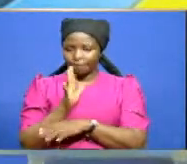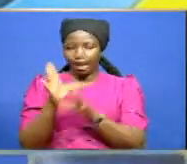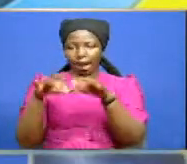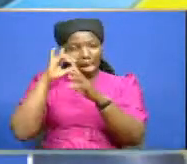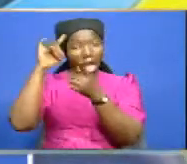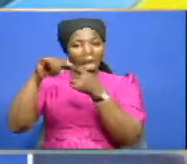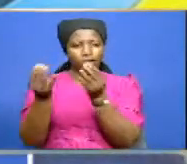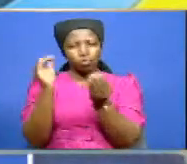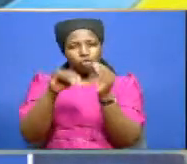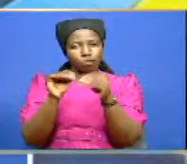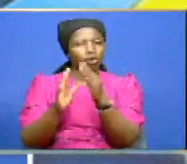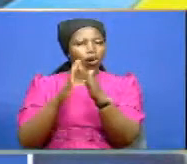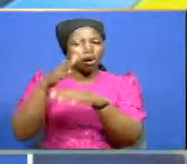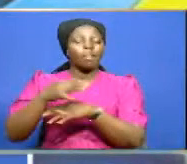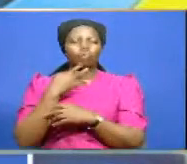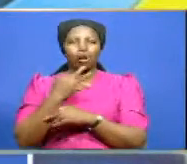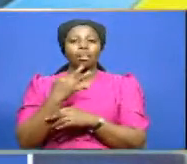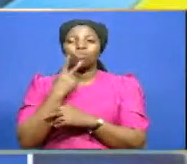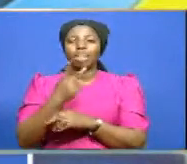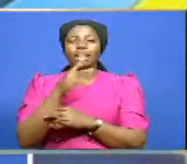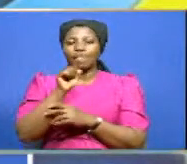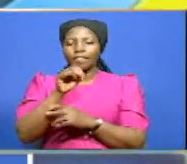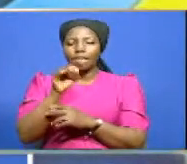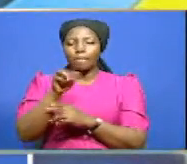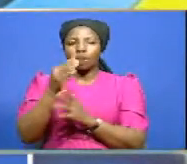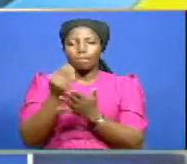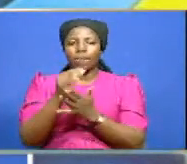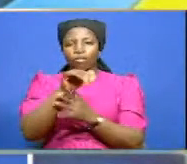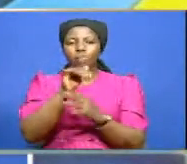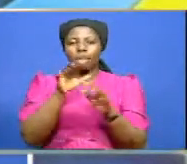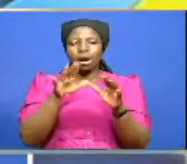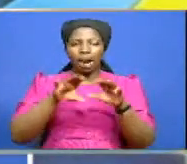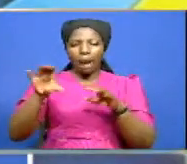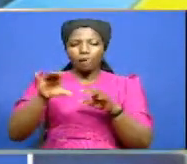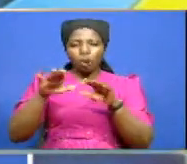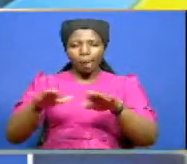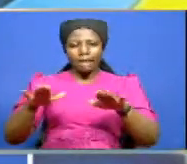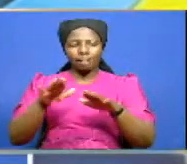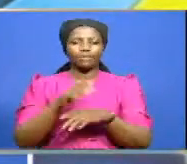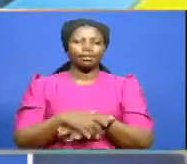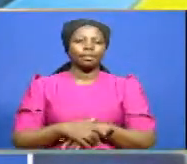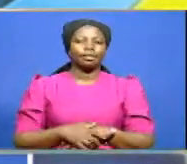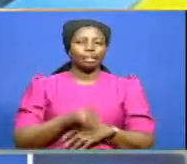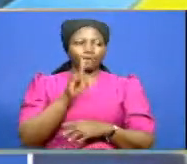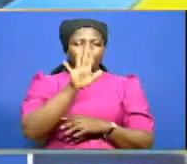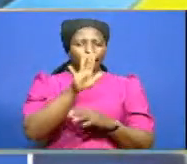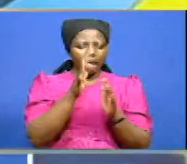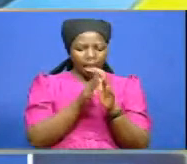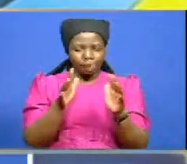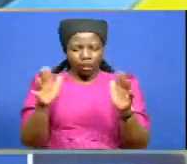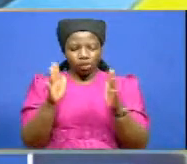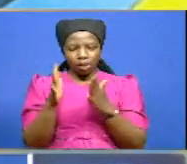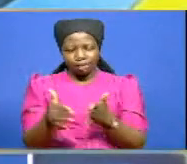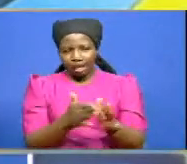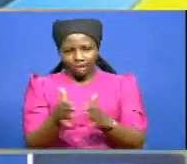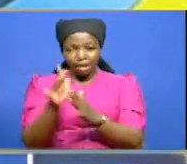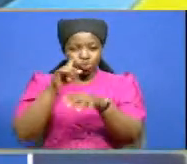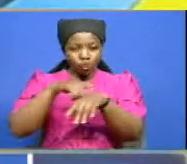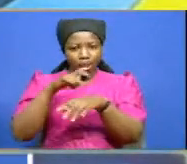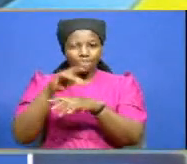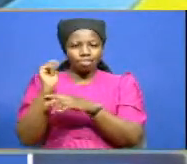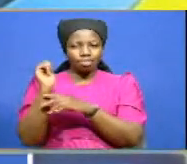over 250 million shillings from the capital markets in their expansion strategy. Speaking during the bell-ringing